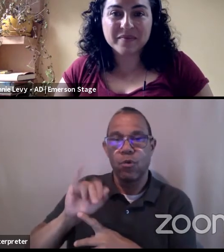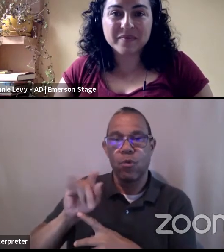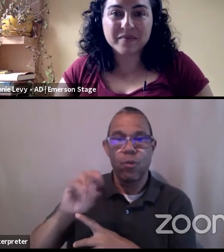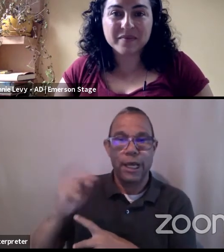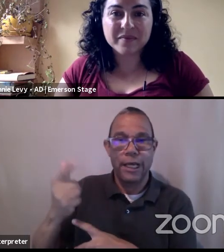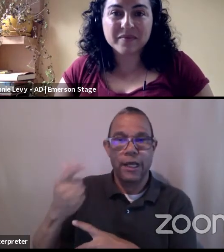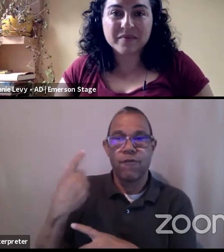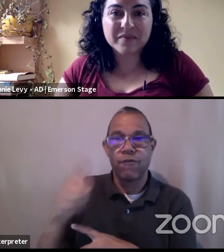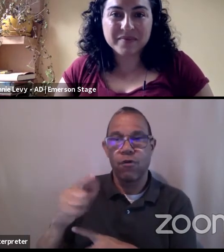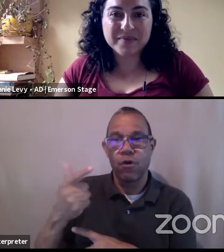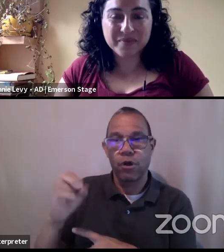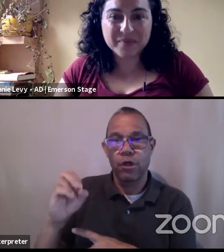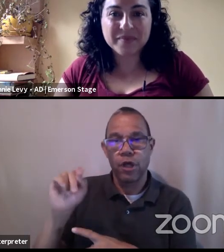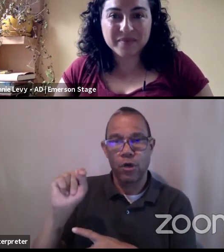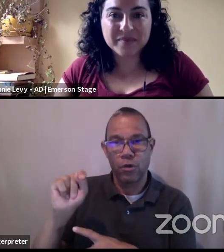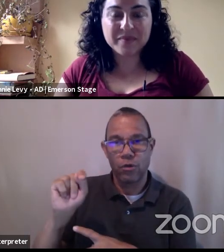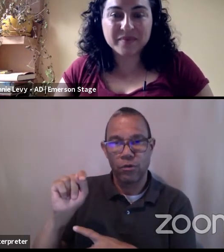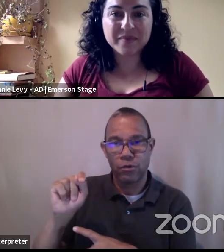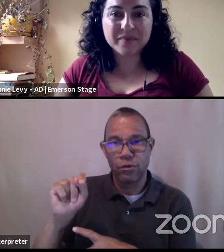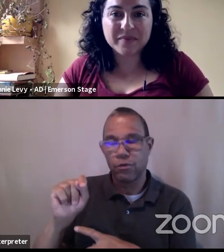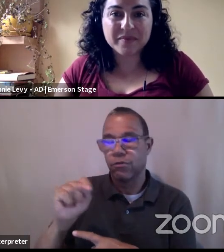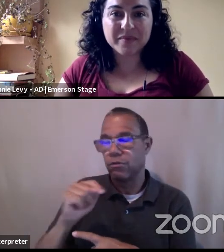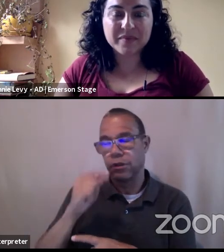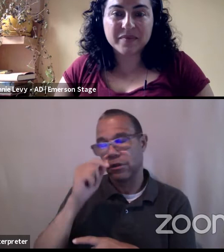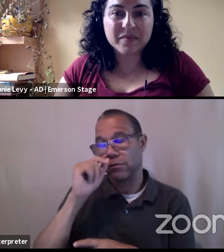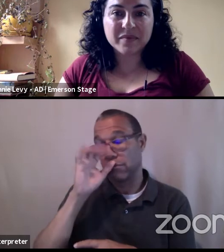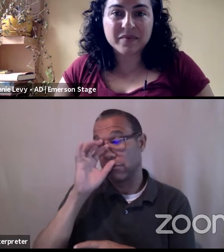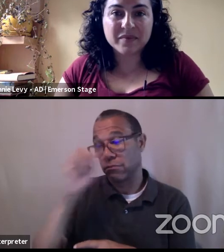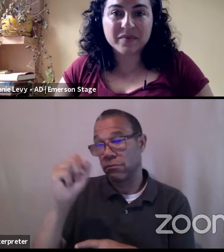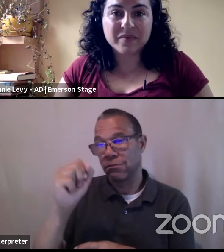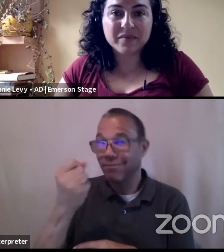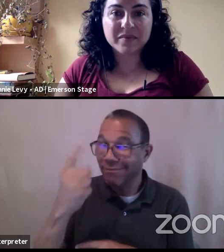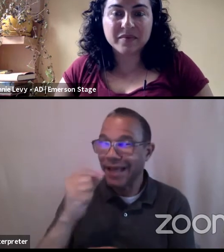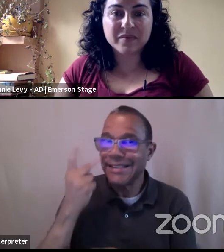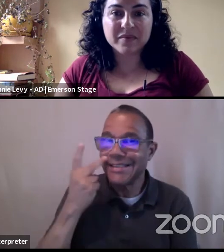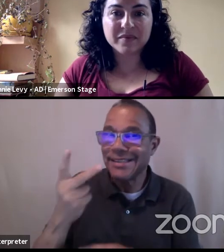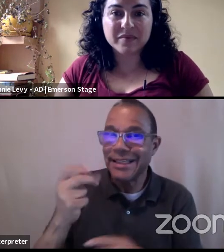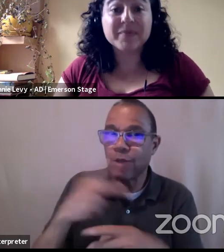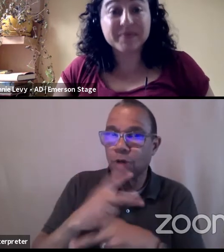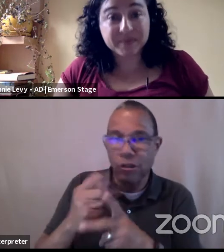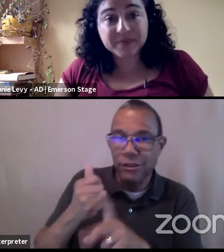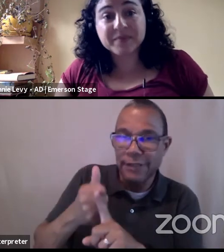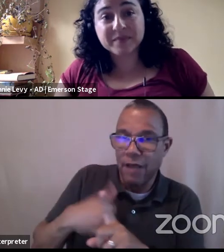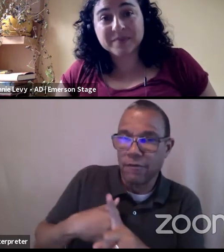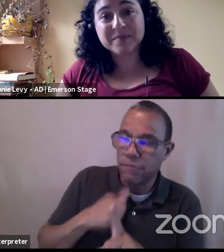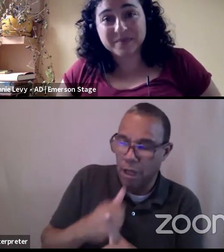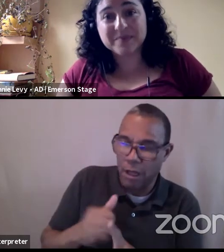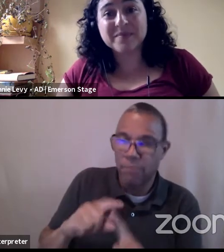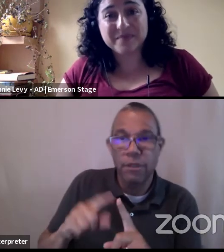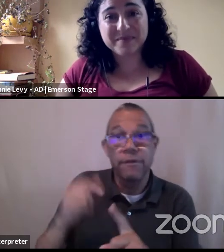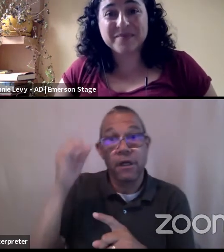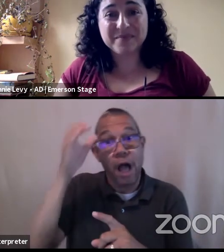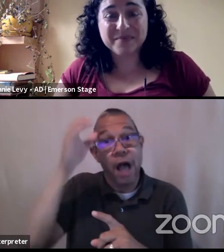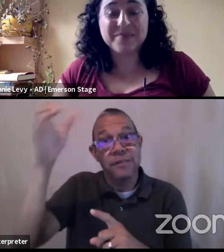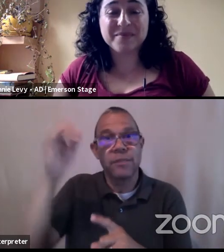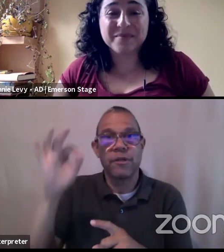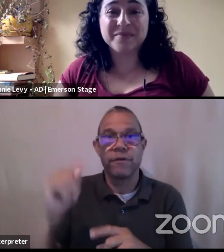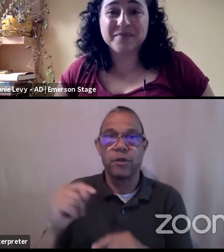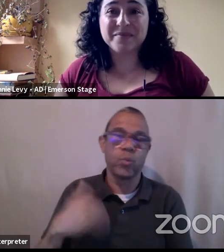the idea is just incredible. The, the, the, dramaturgy is inserted in this idea and it has to work. Um,